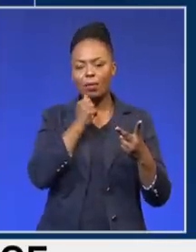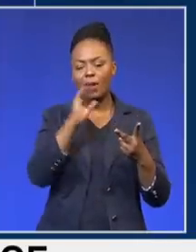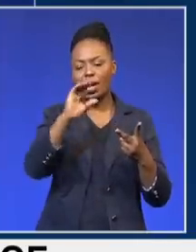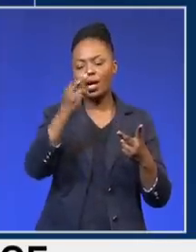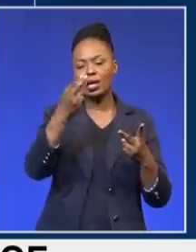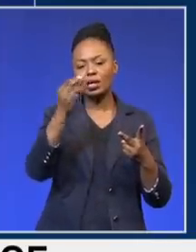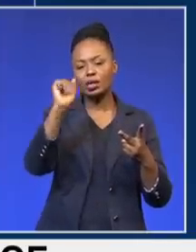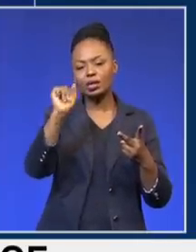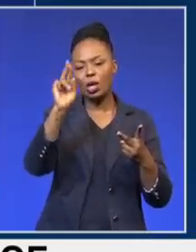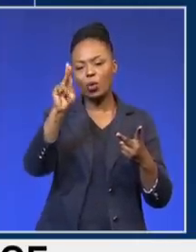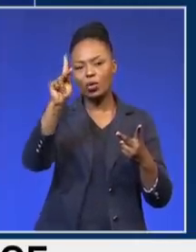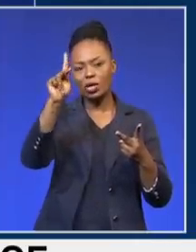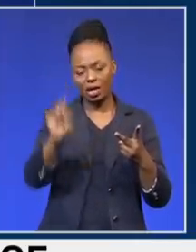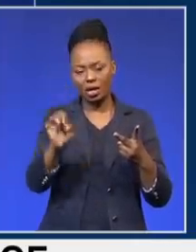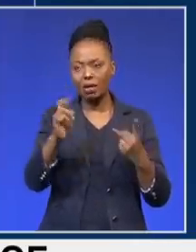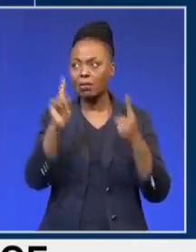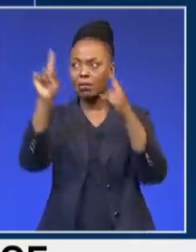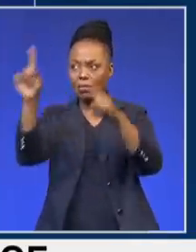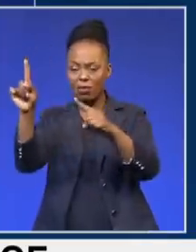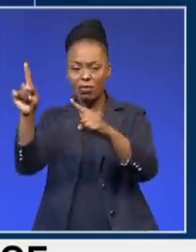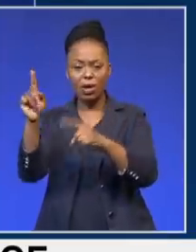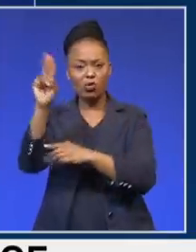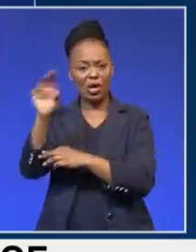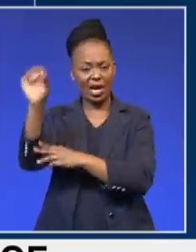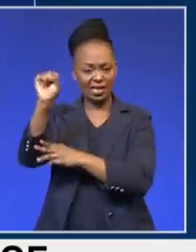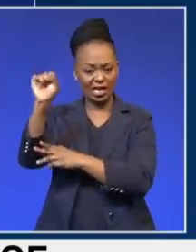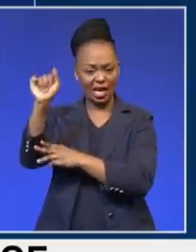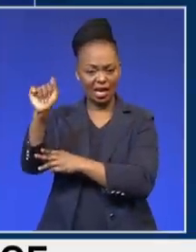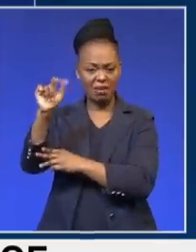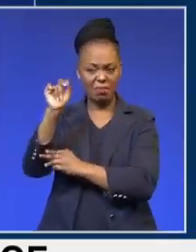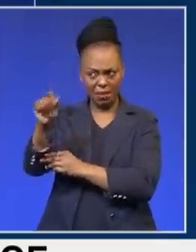it with regards to this issue?